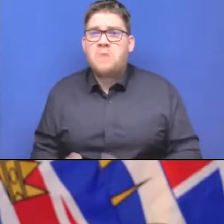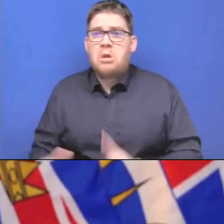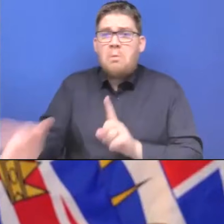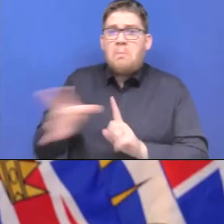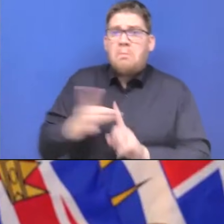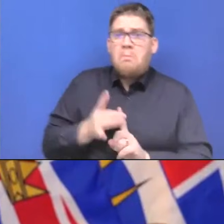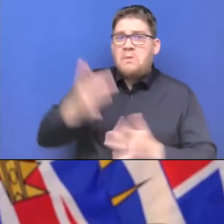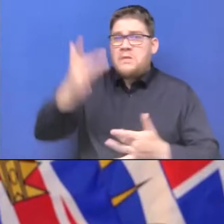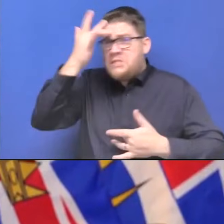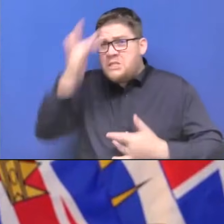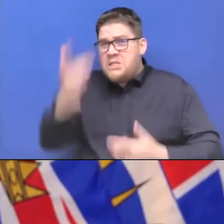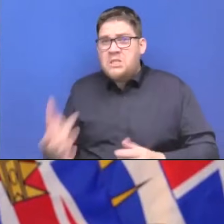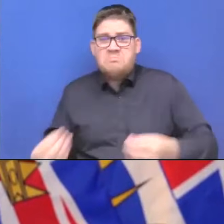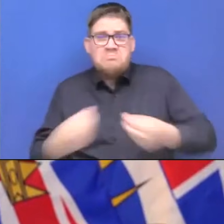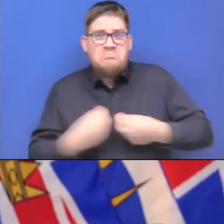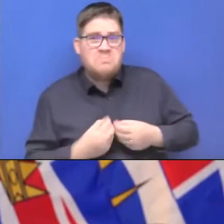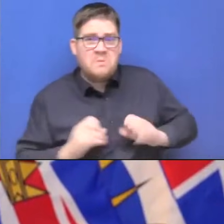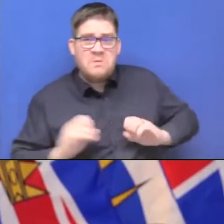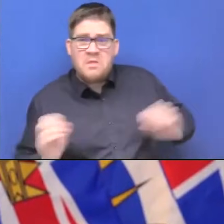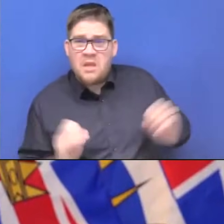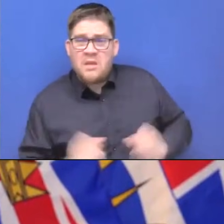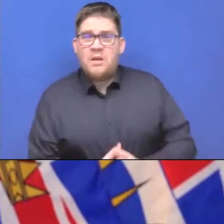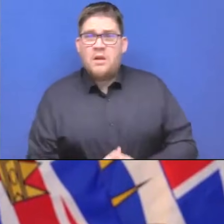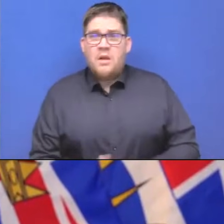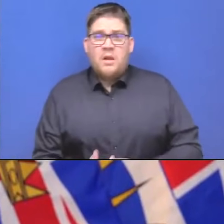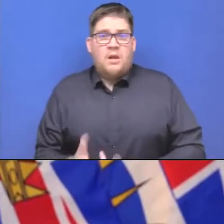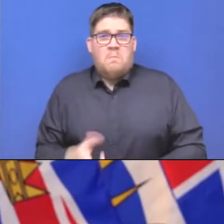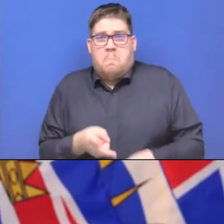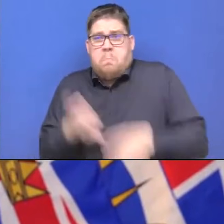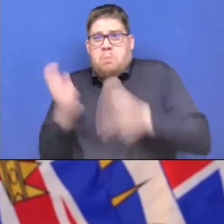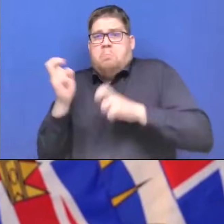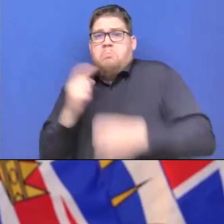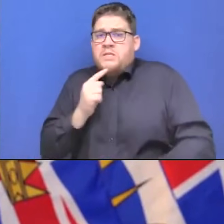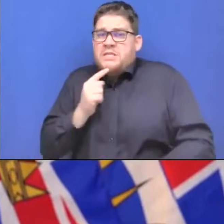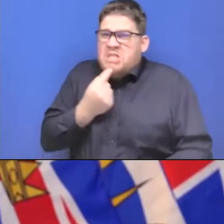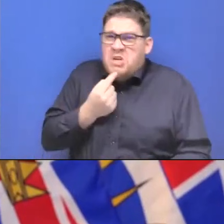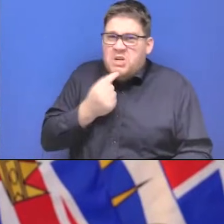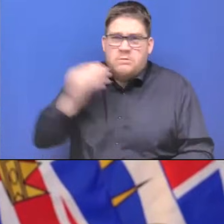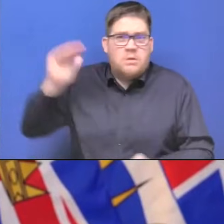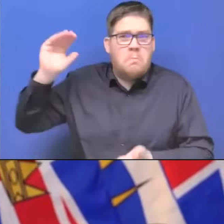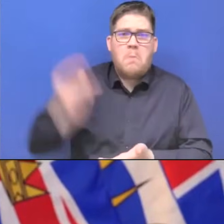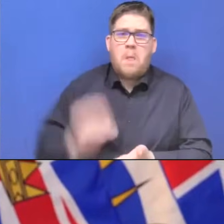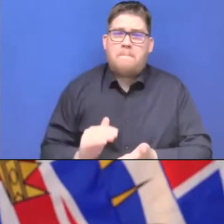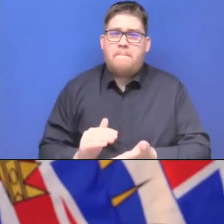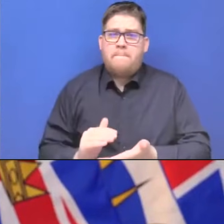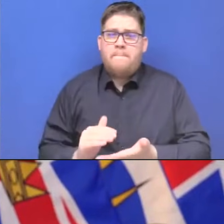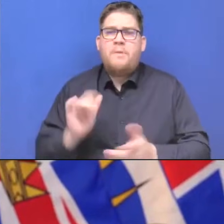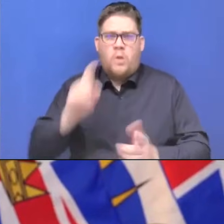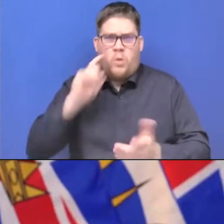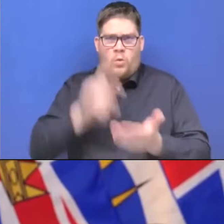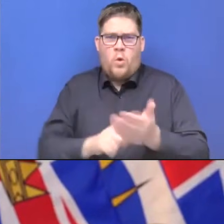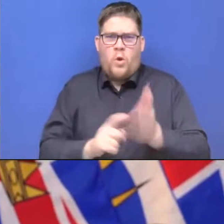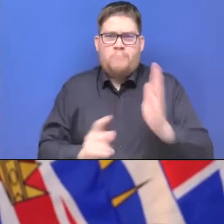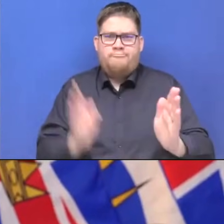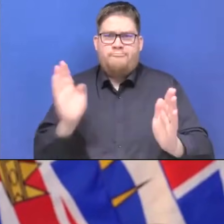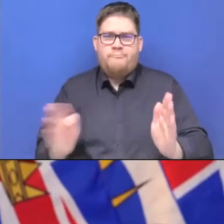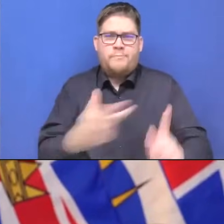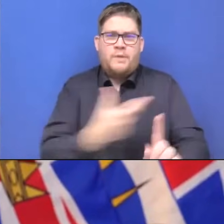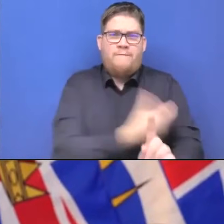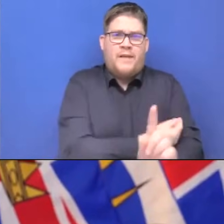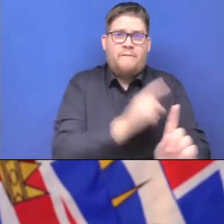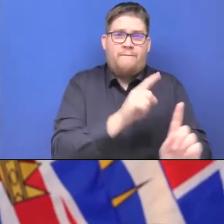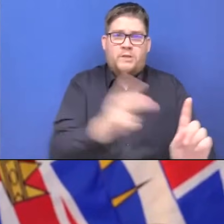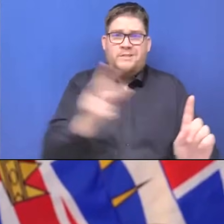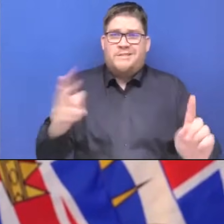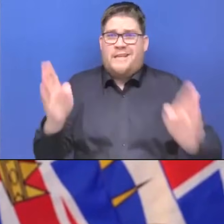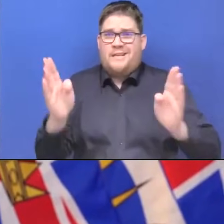severe disease, and that large part is because of that interval that we're seeing. This is a different approach, and it